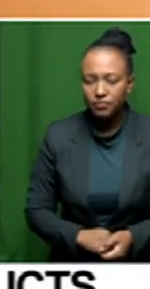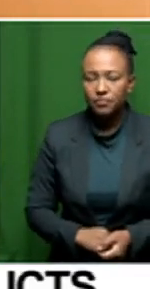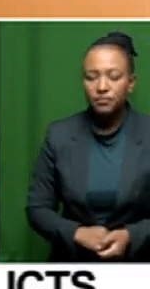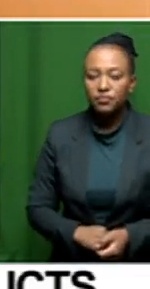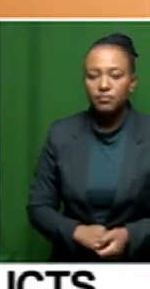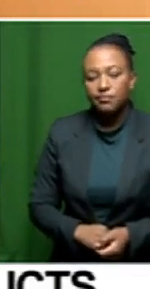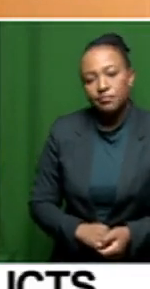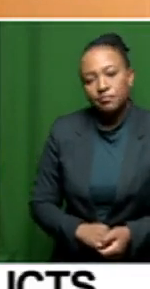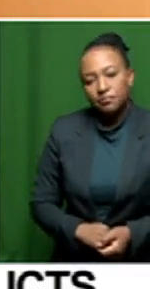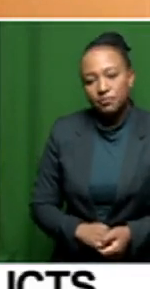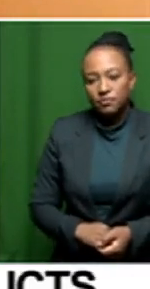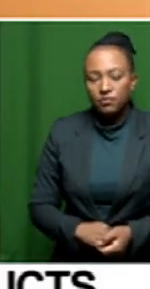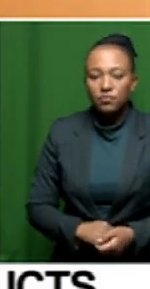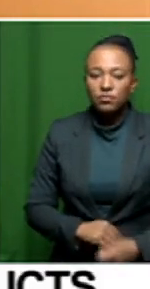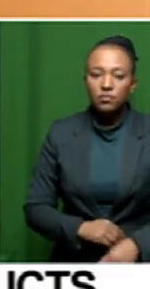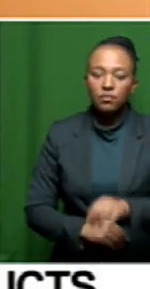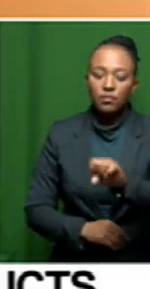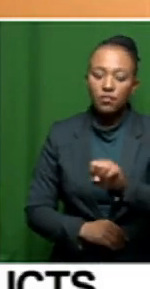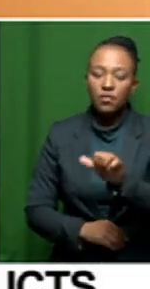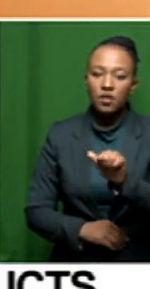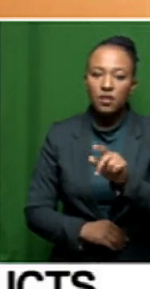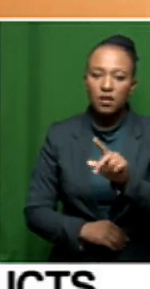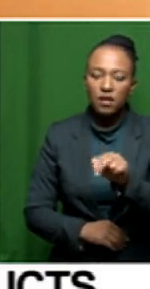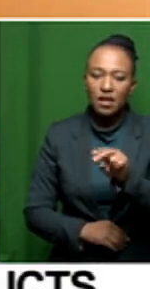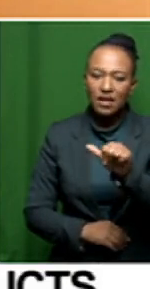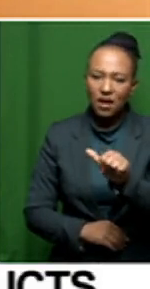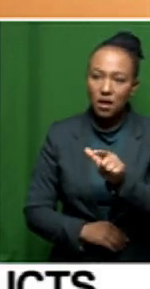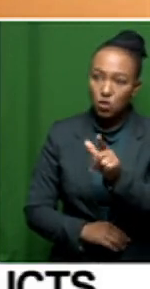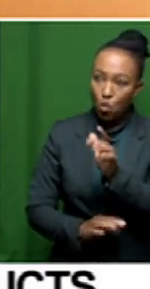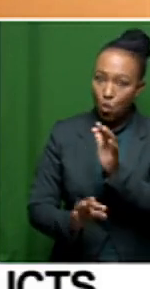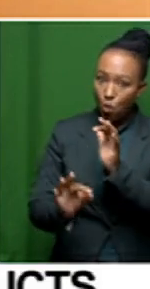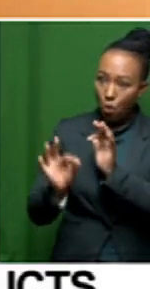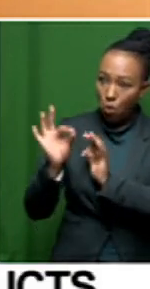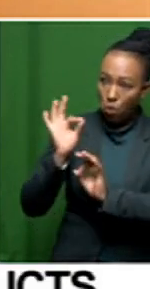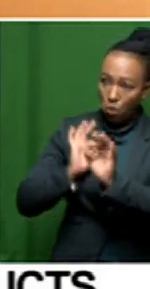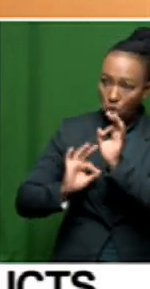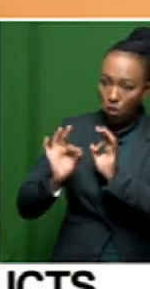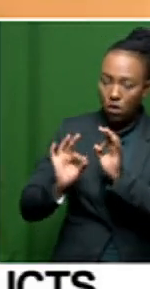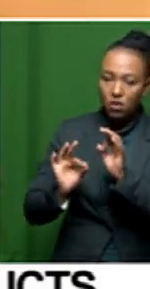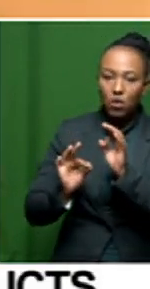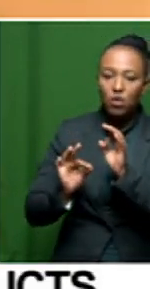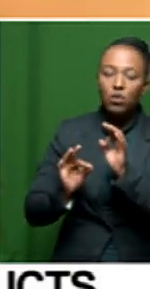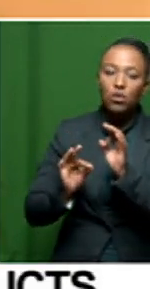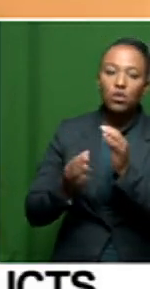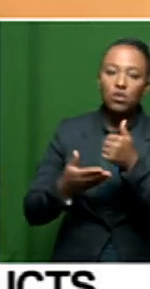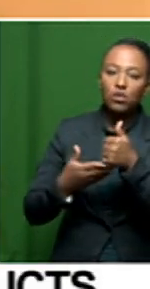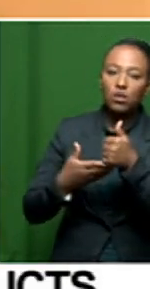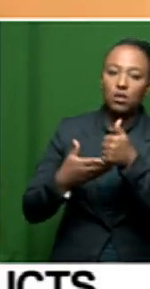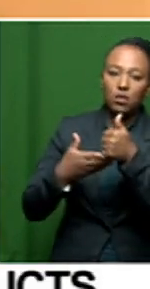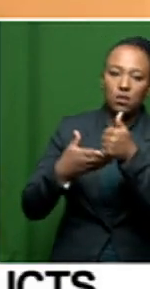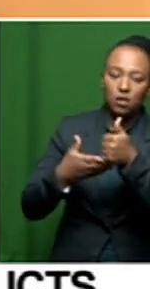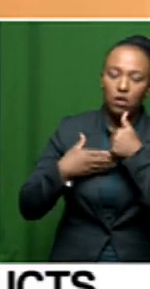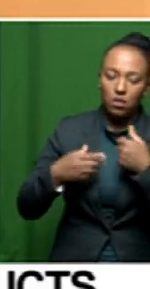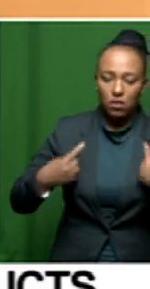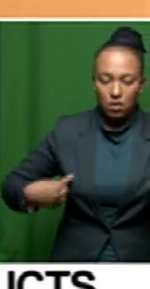Sakina, I think some of the things that you are raising is also going to help us, because as I said to you at